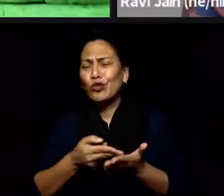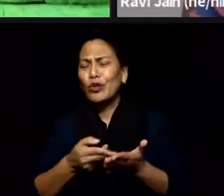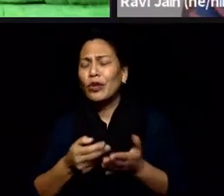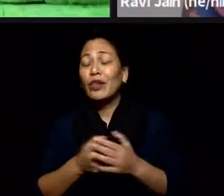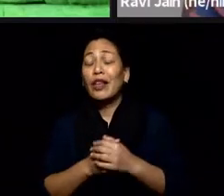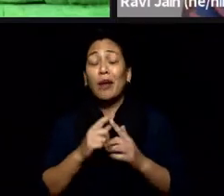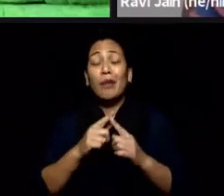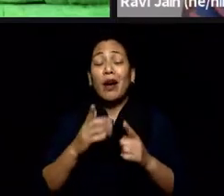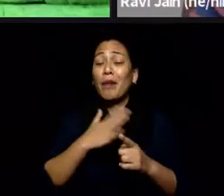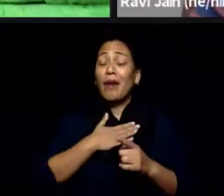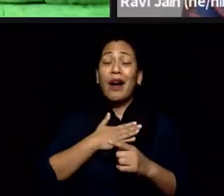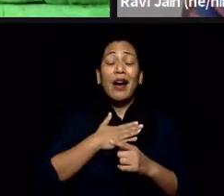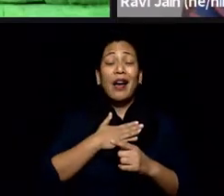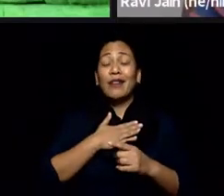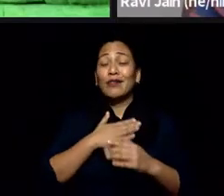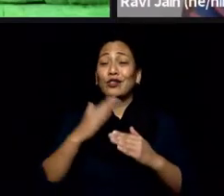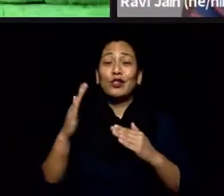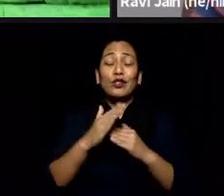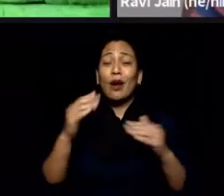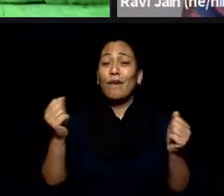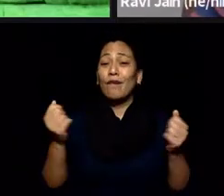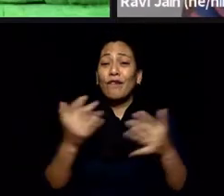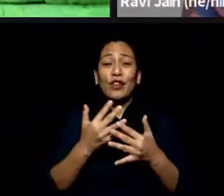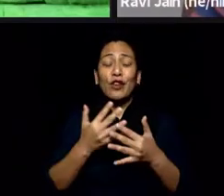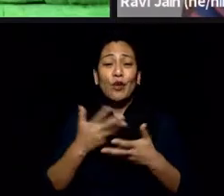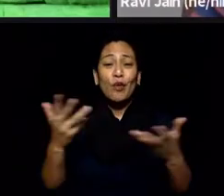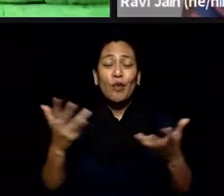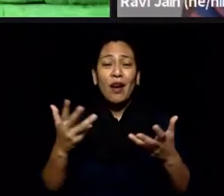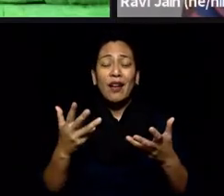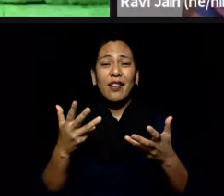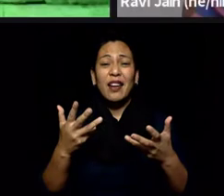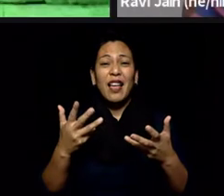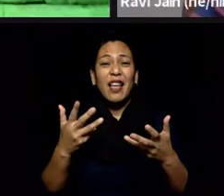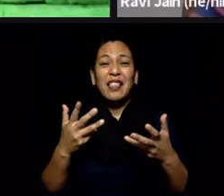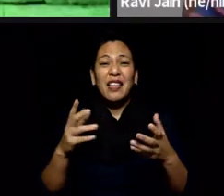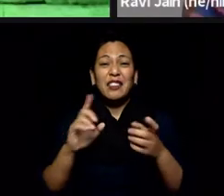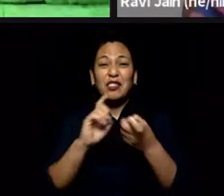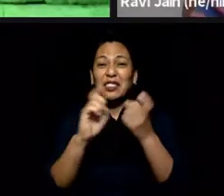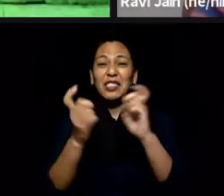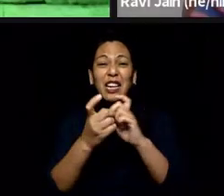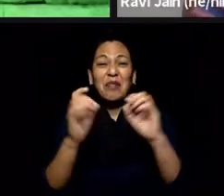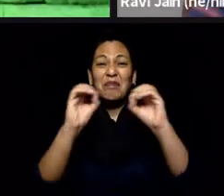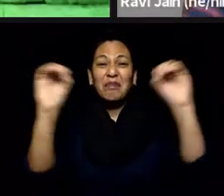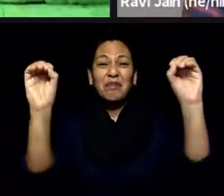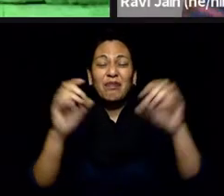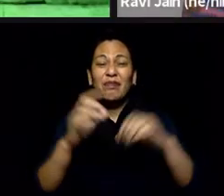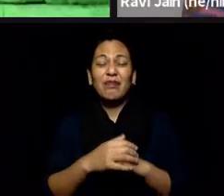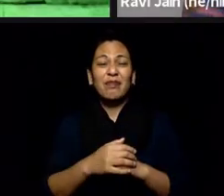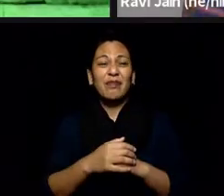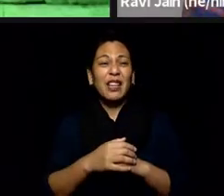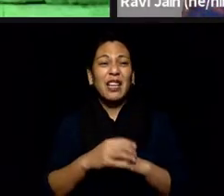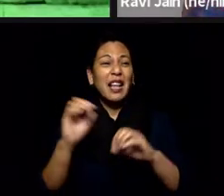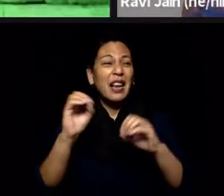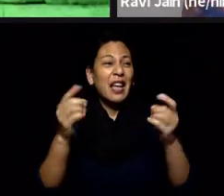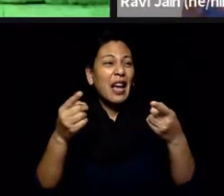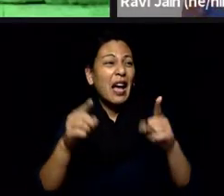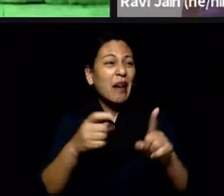saying my biggest fear right now is nothing's going to happen. And I've been so hopeless